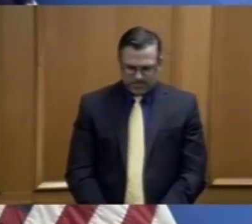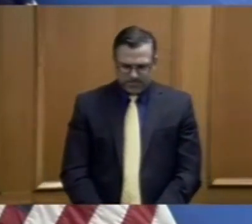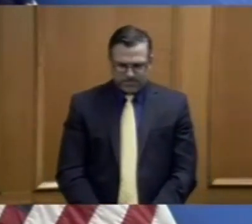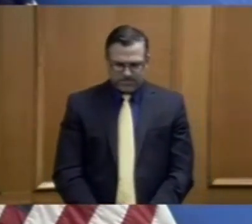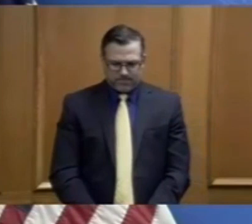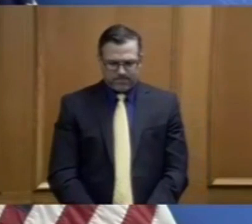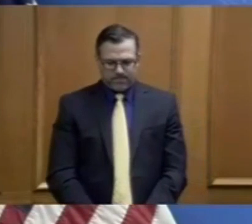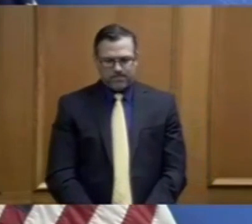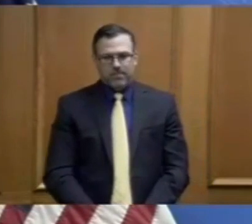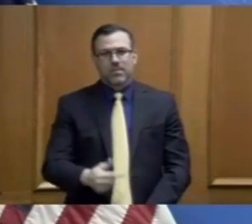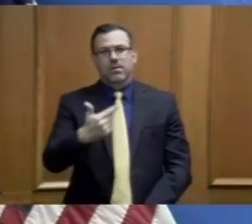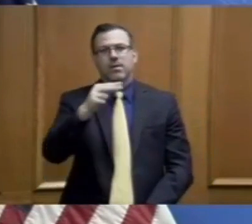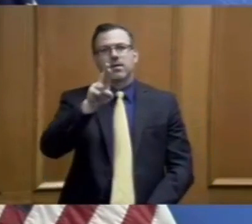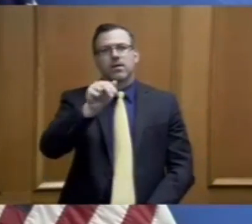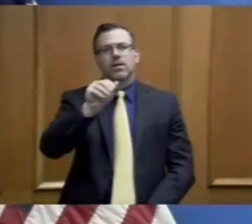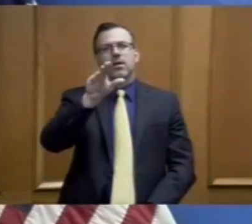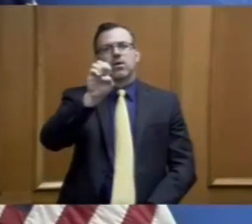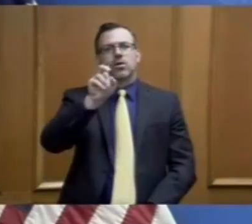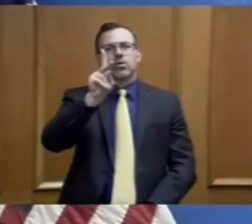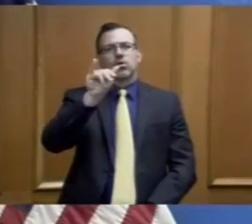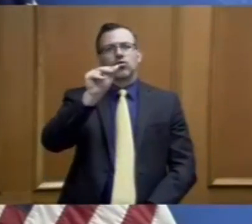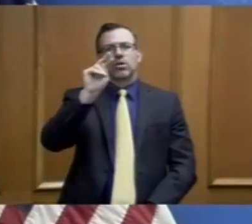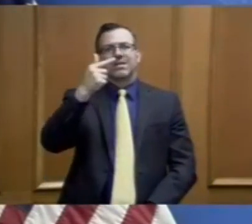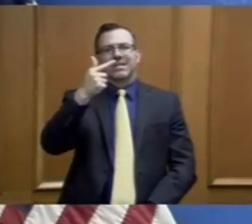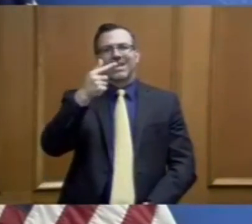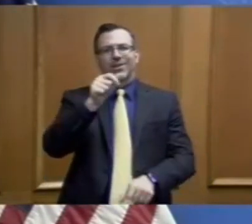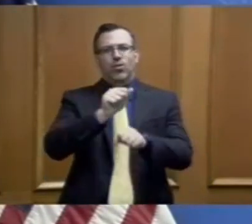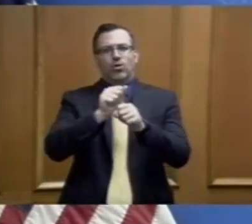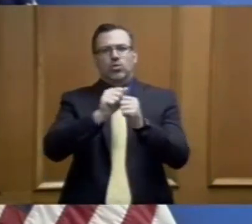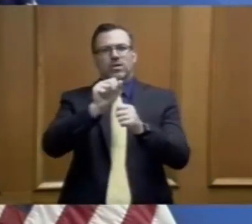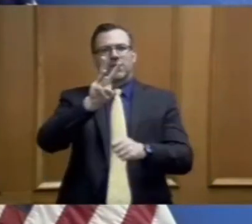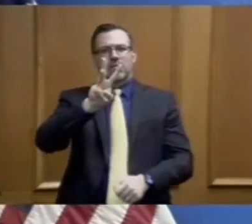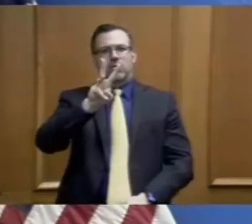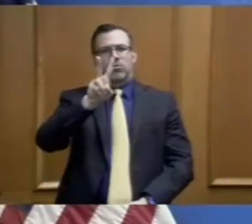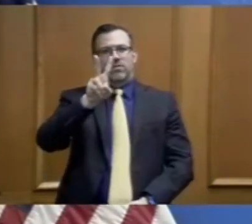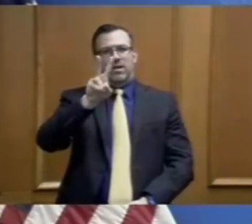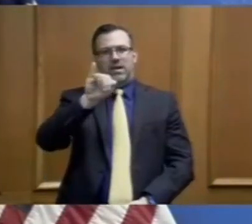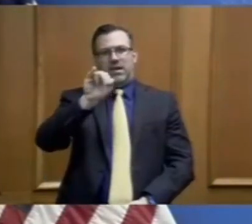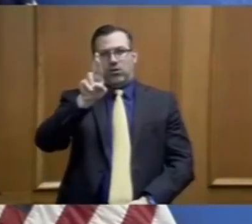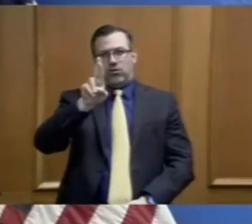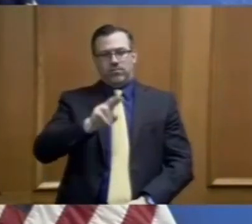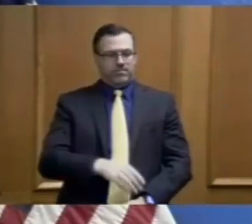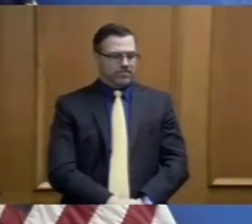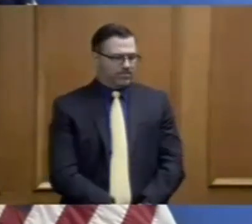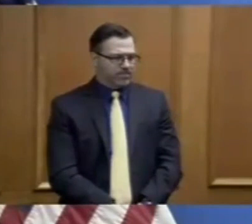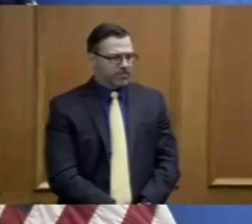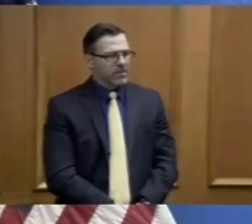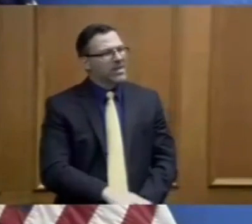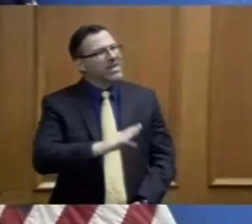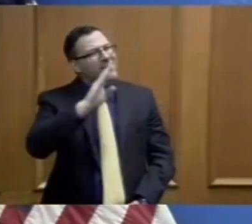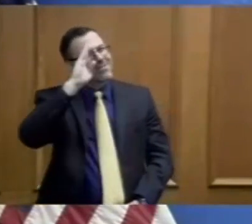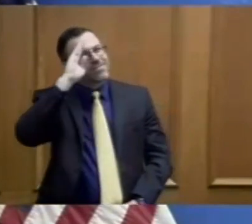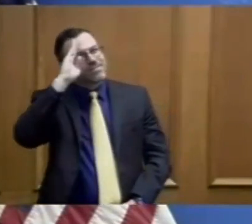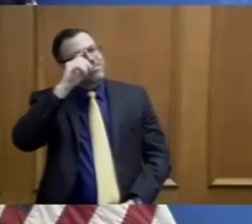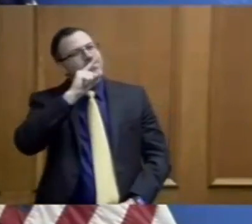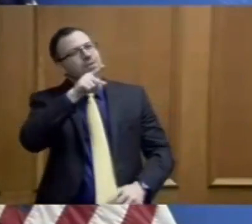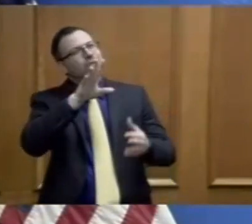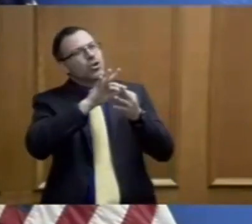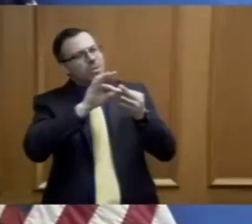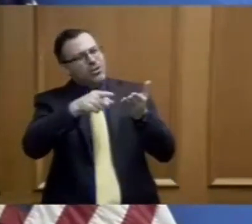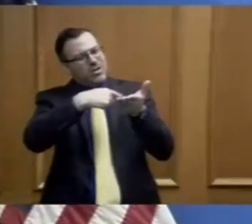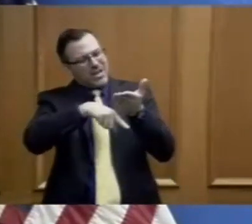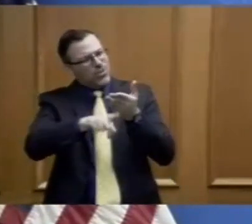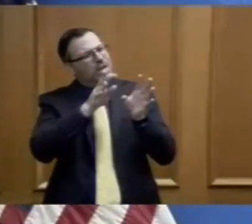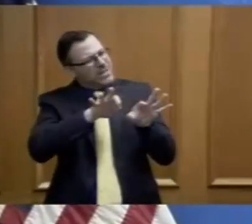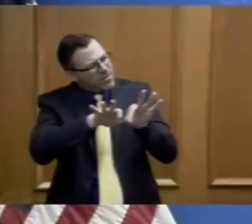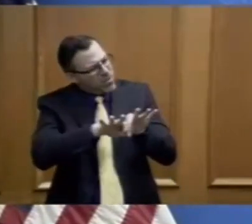Next, we'll go to Grace King with WBIR. Grace, your line is open. Hey, Governor, you mentioned next week will be critical. If the